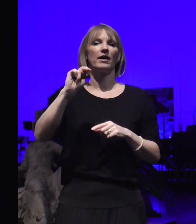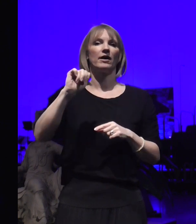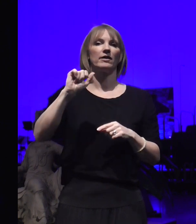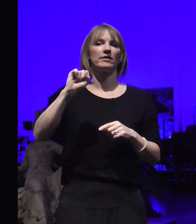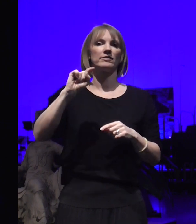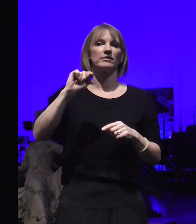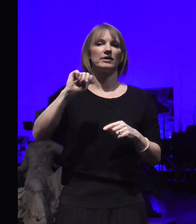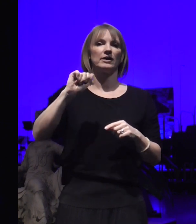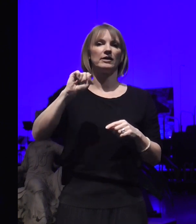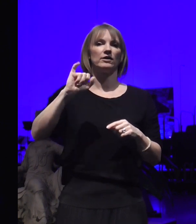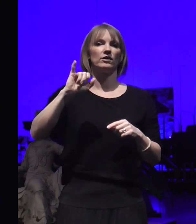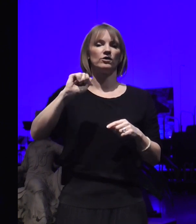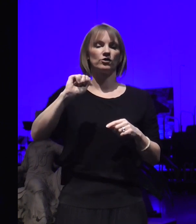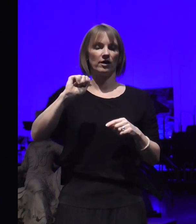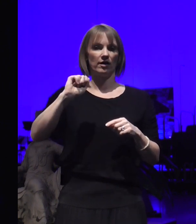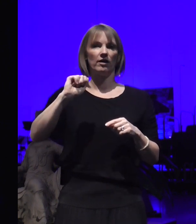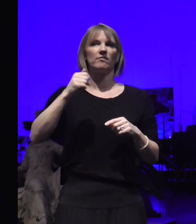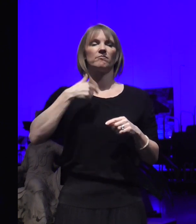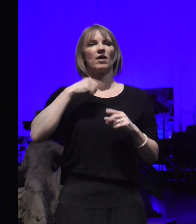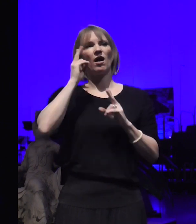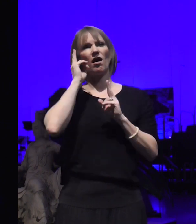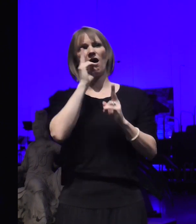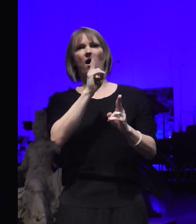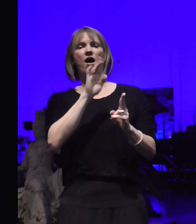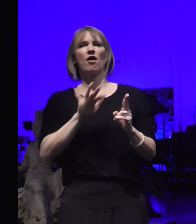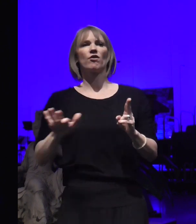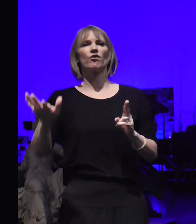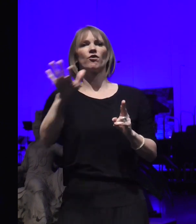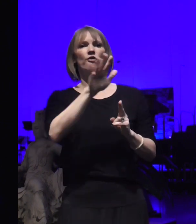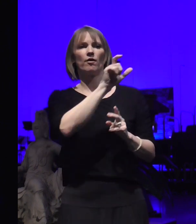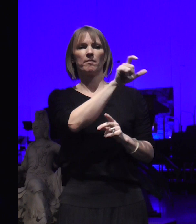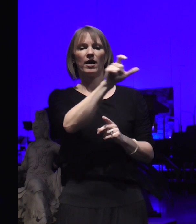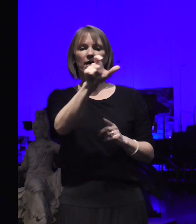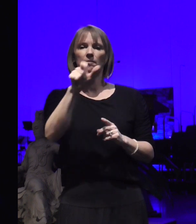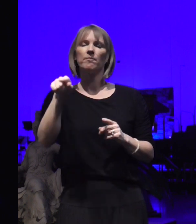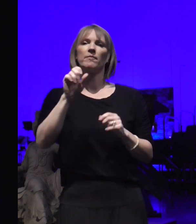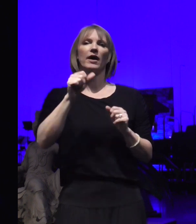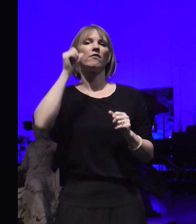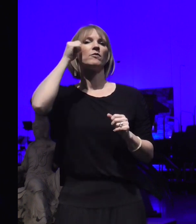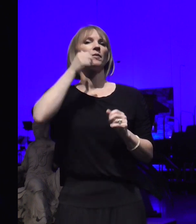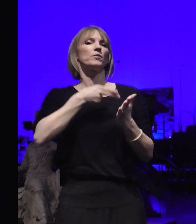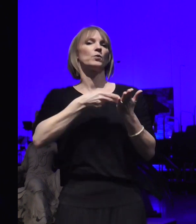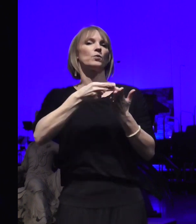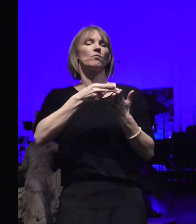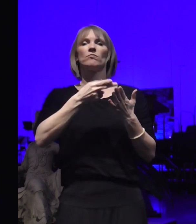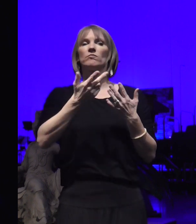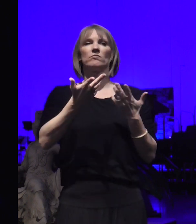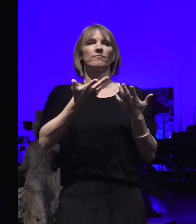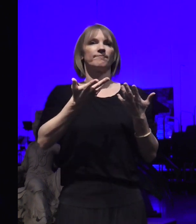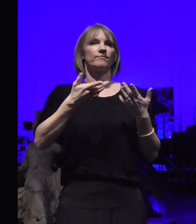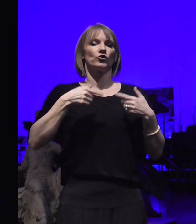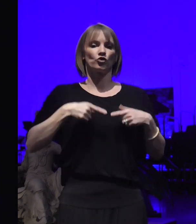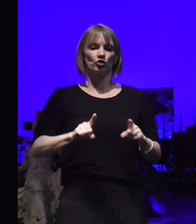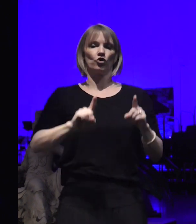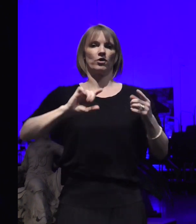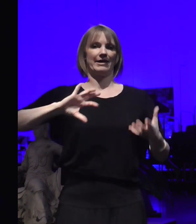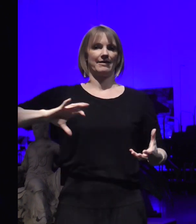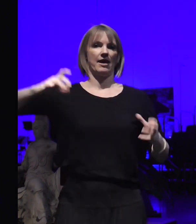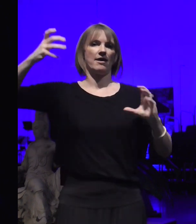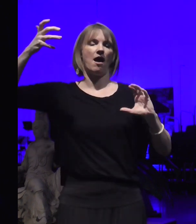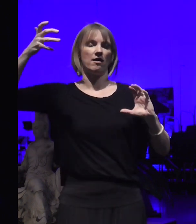I simply honor those who are able to remember the truth even in the midst of